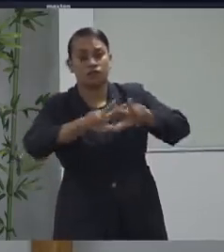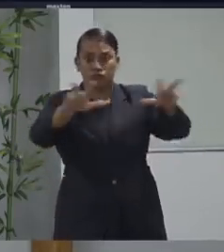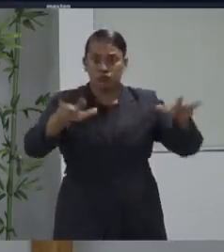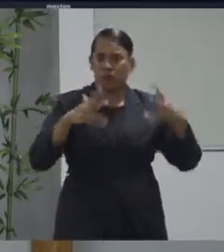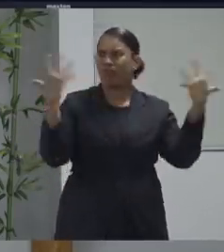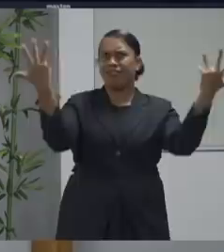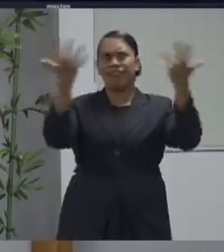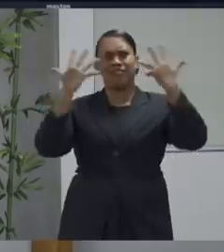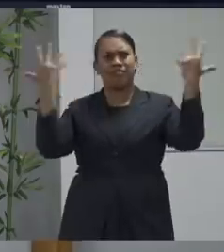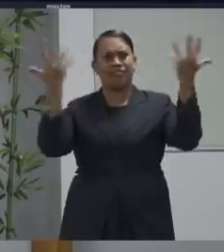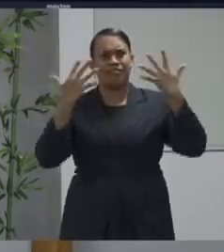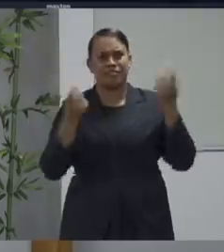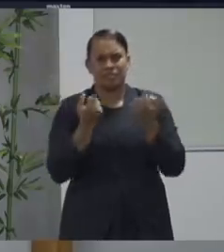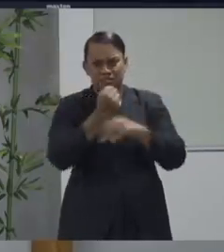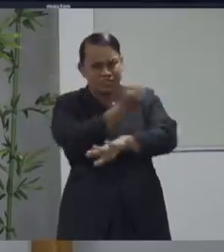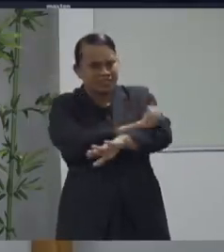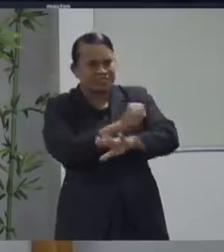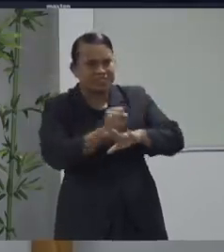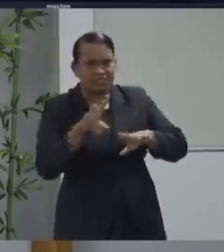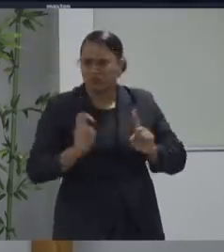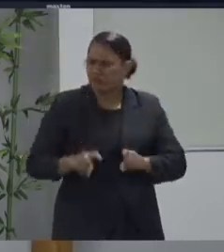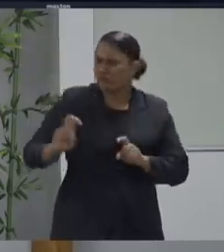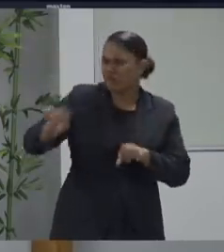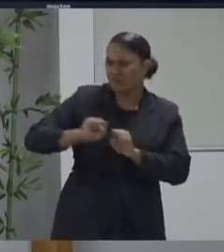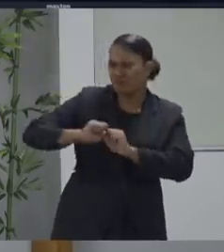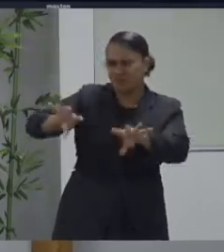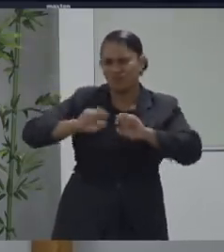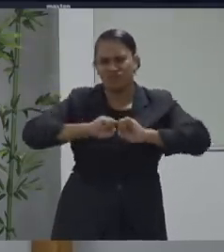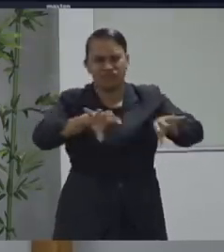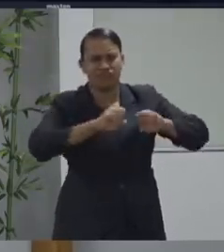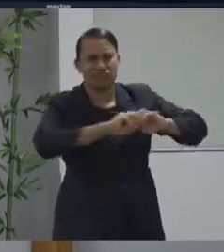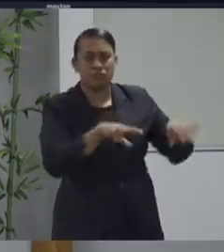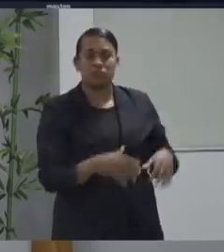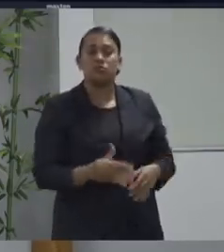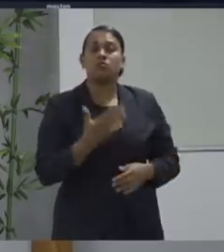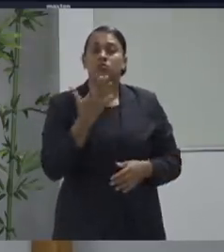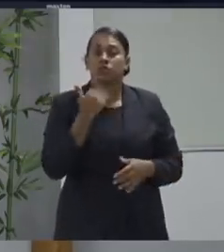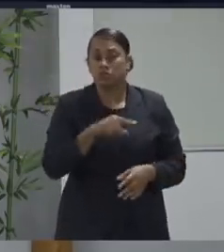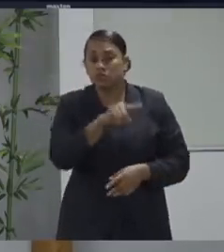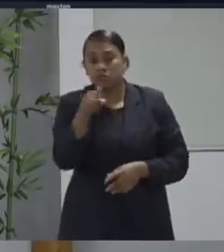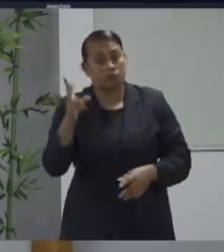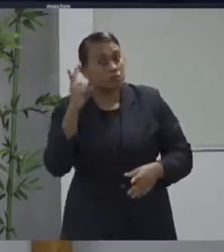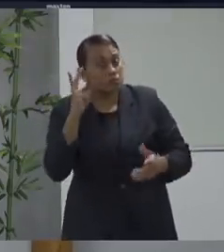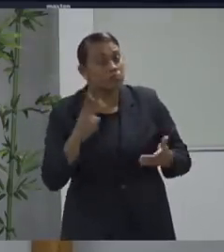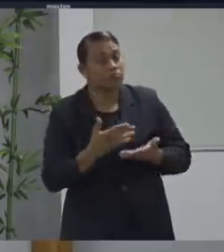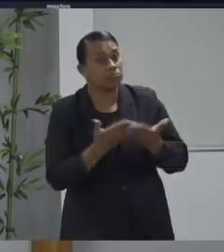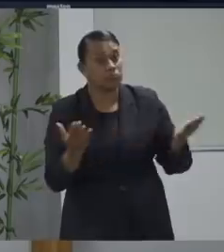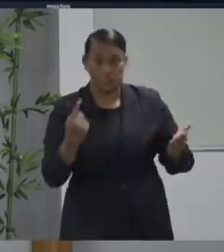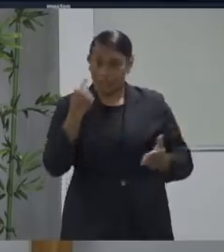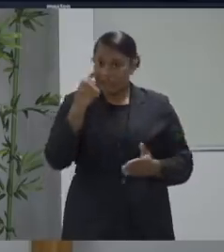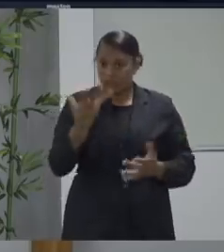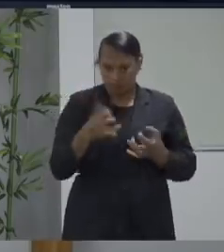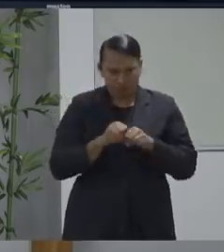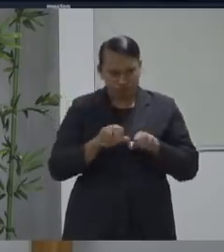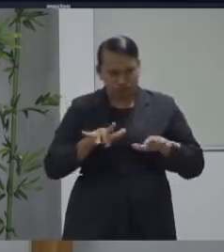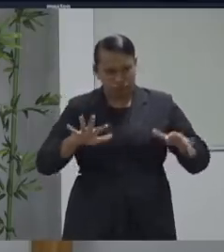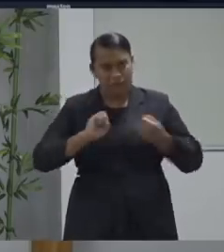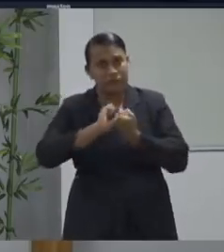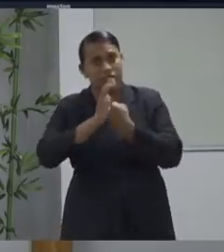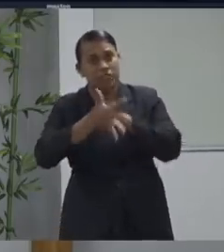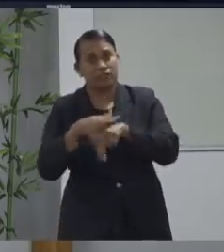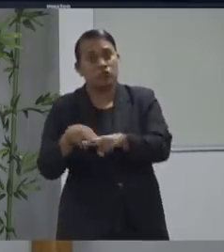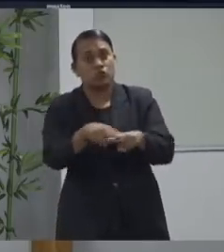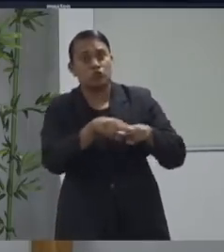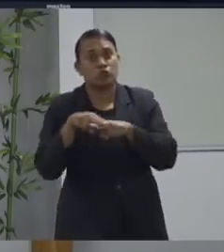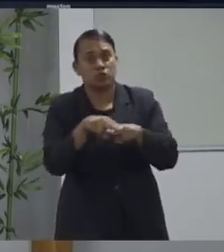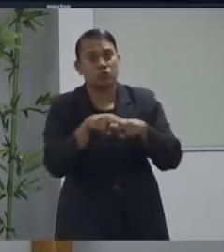a few days. So once again, quite sadly, we have seen the spread of COVID-19 in Fiji